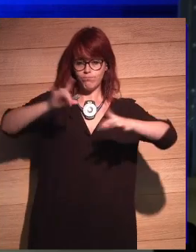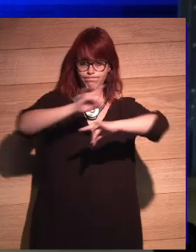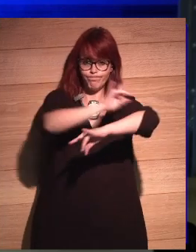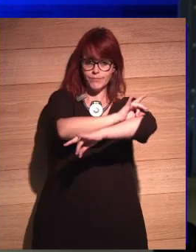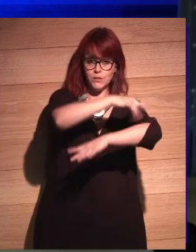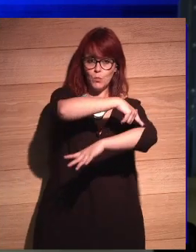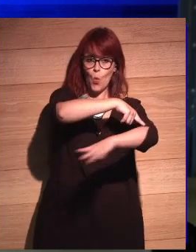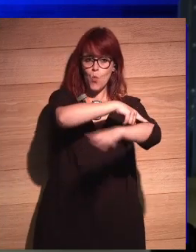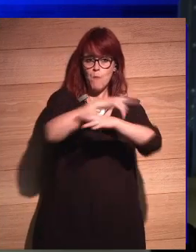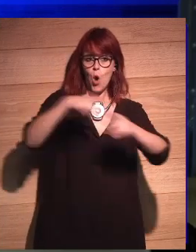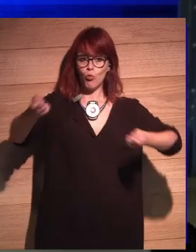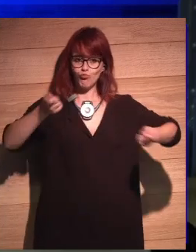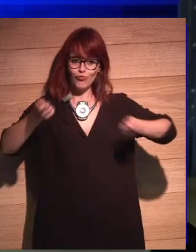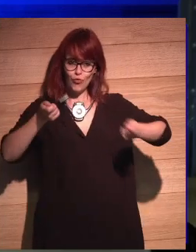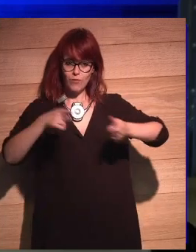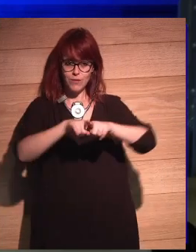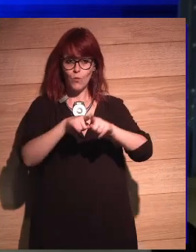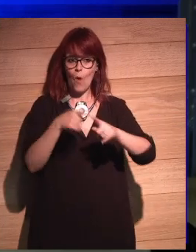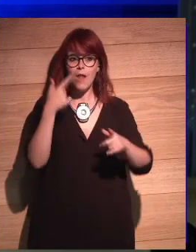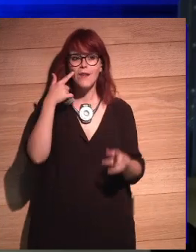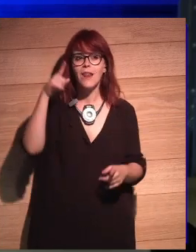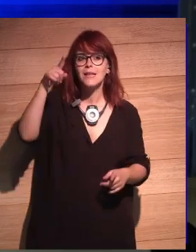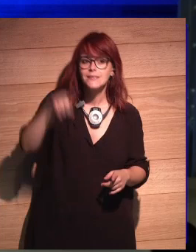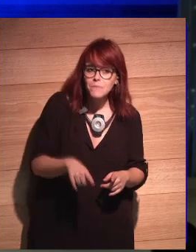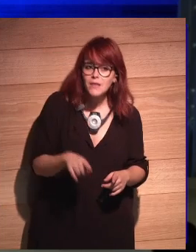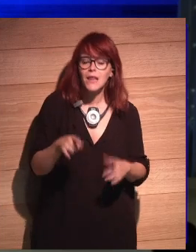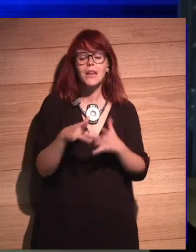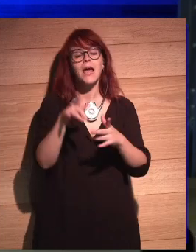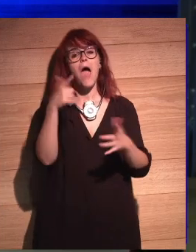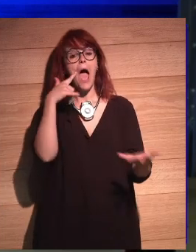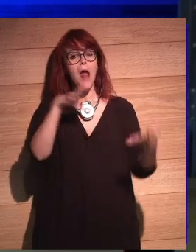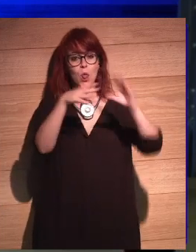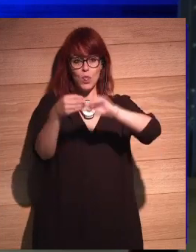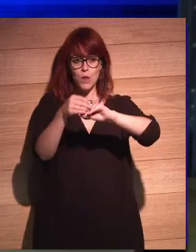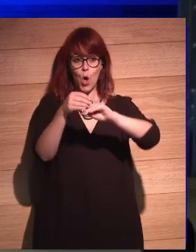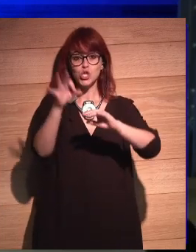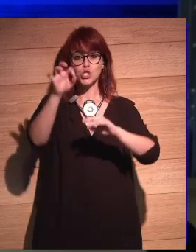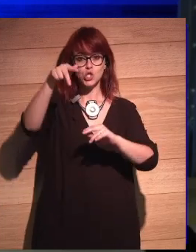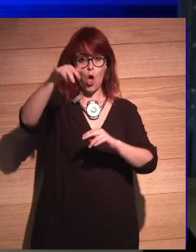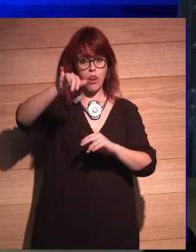Also, there's some interesting stuff that's coming out of Sony, where they're starting to put these kind of